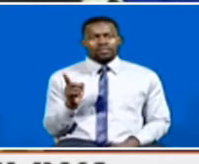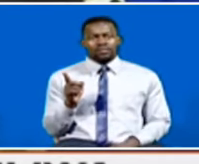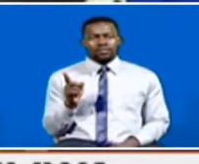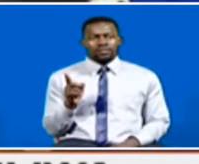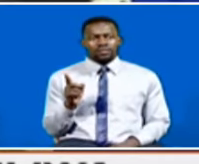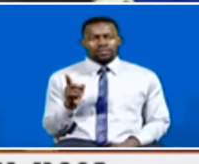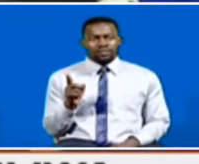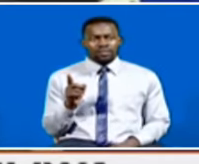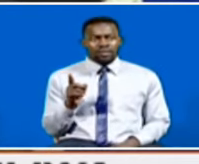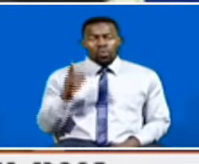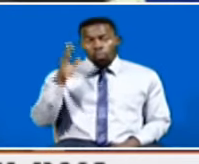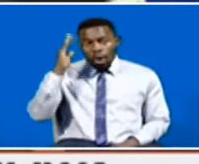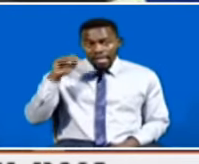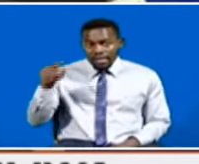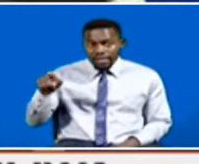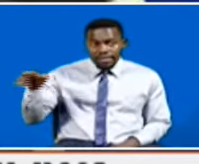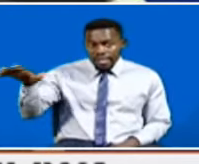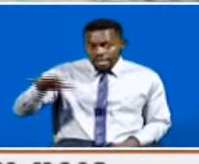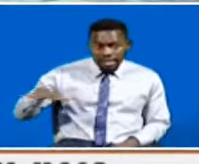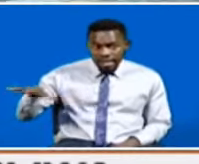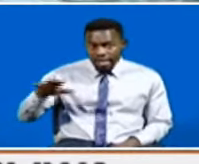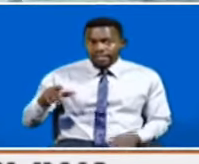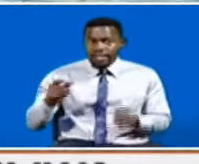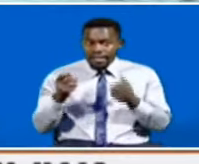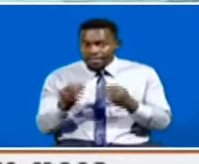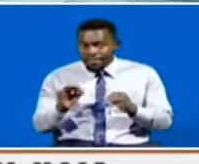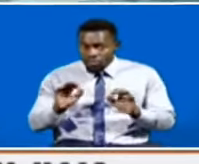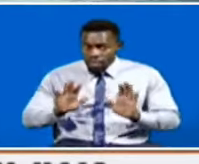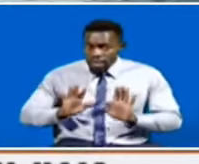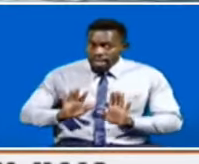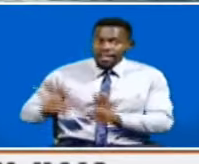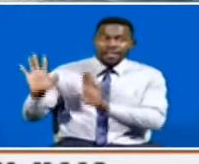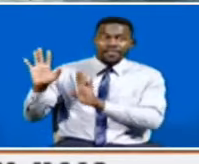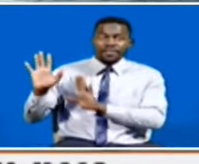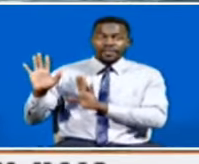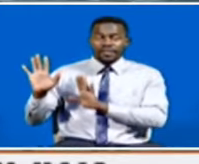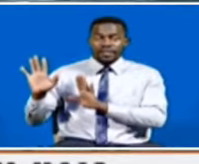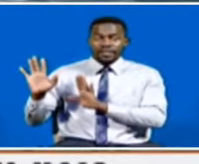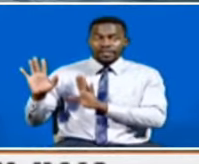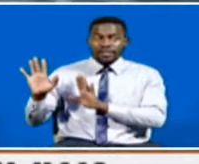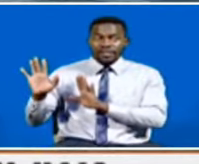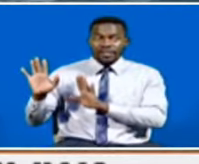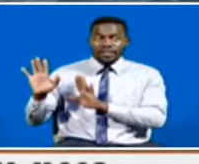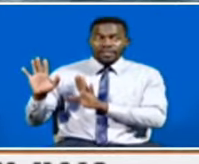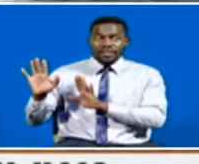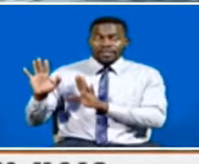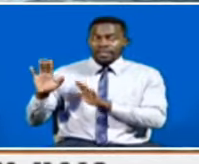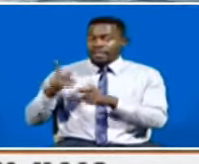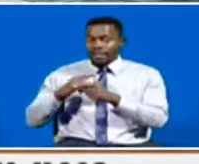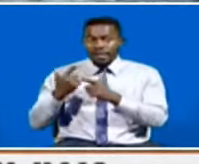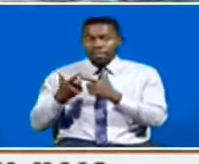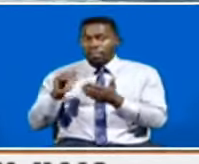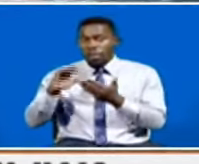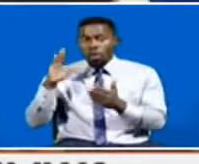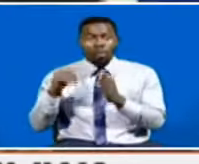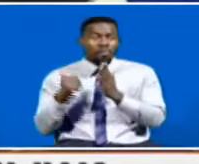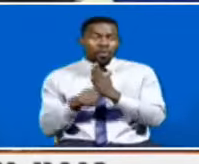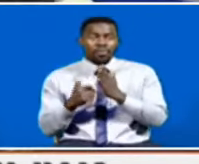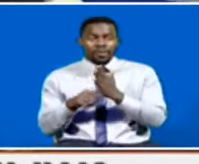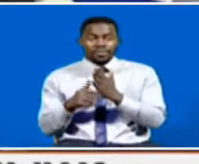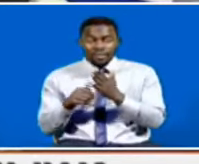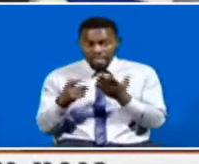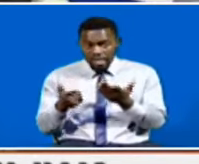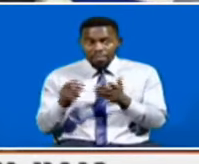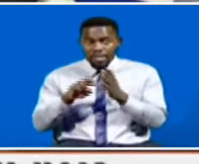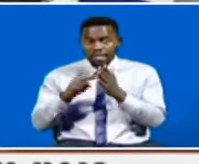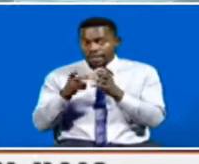hotspot. It's an area that if left just as it is brings in a lot of foreign exchange for this country. It brings a lot of jobs for